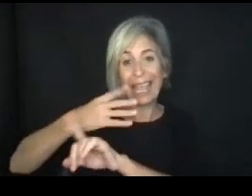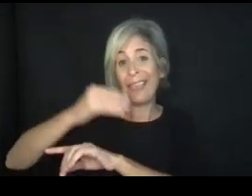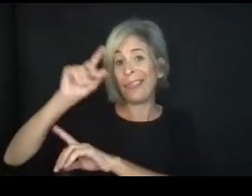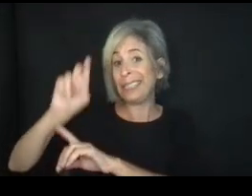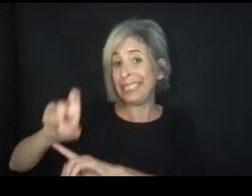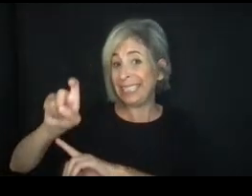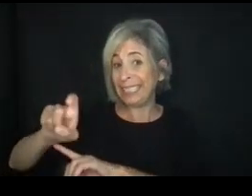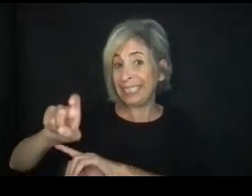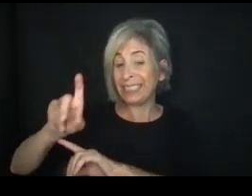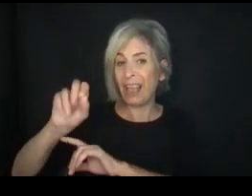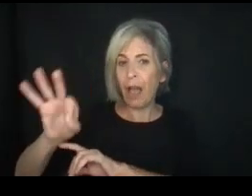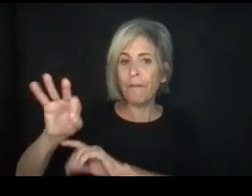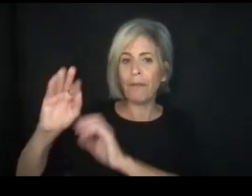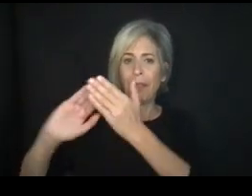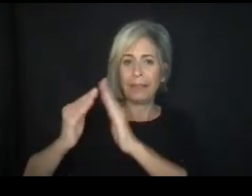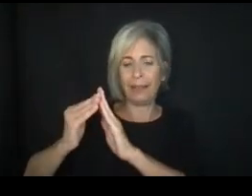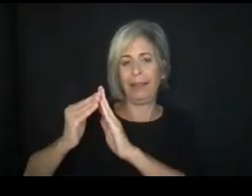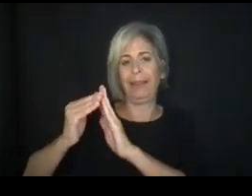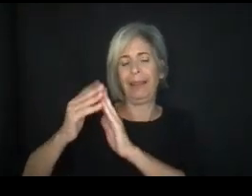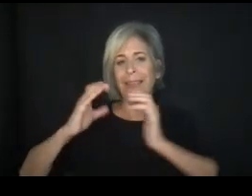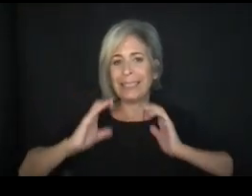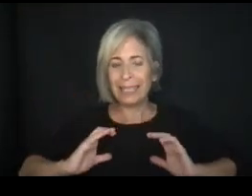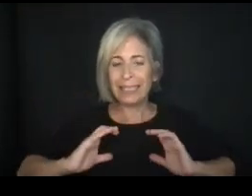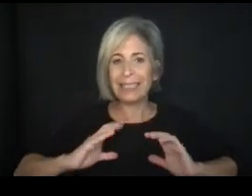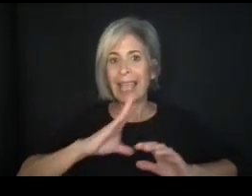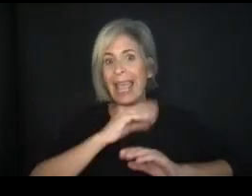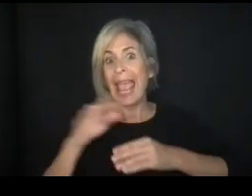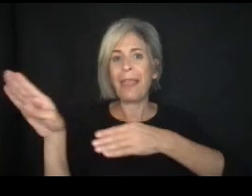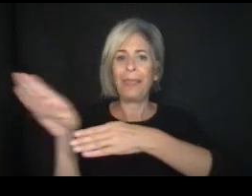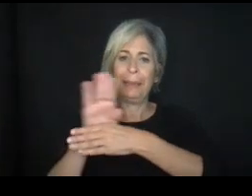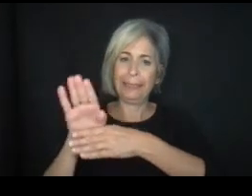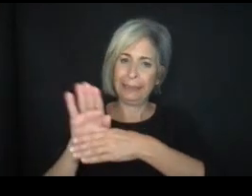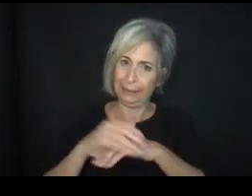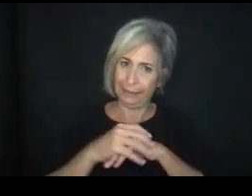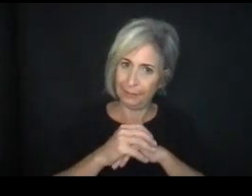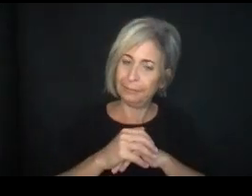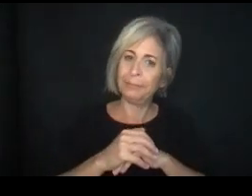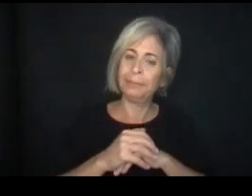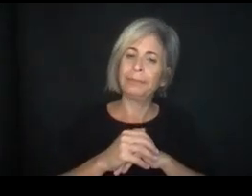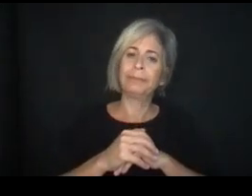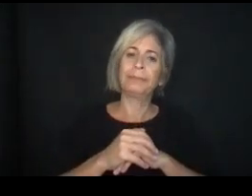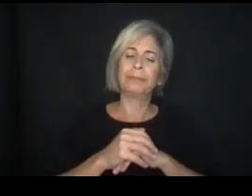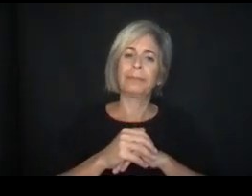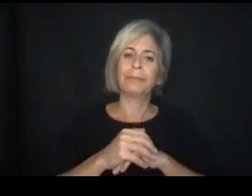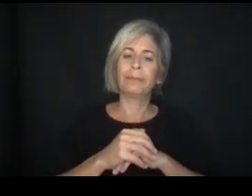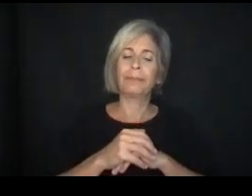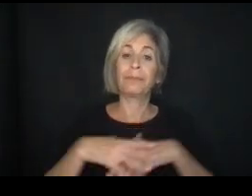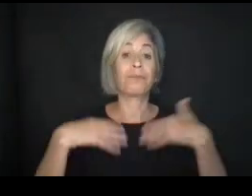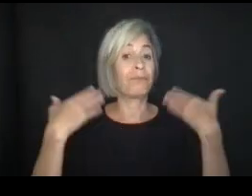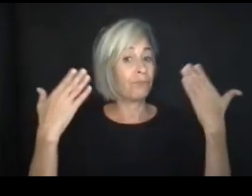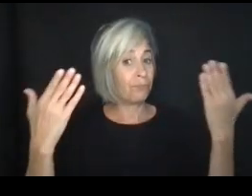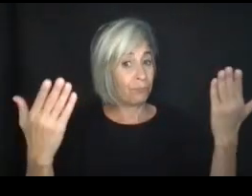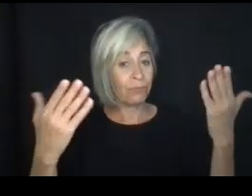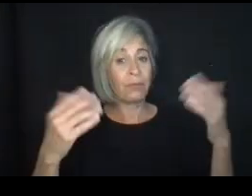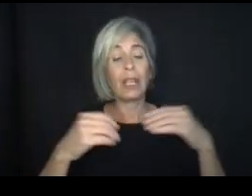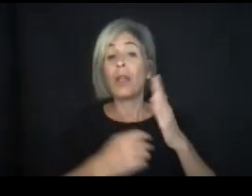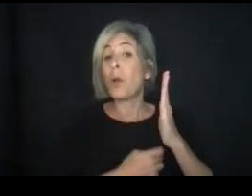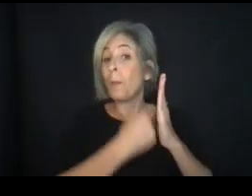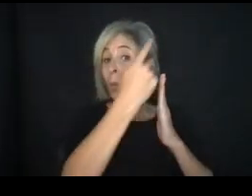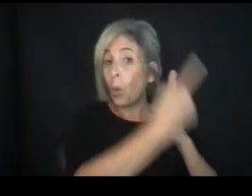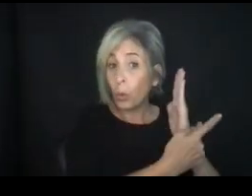needs of the city and the citizens and the businesses. From that,